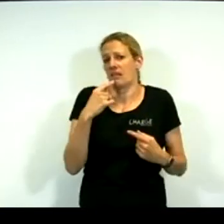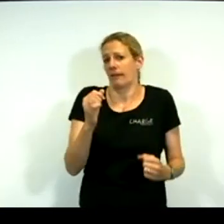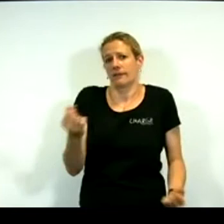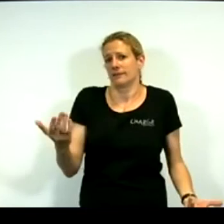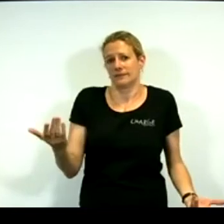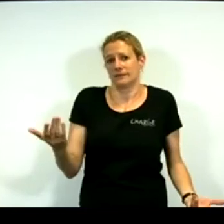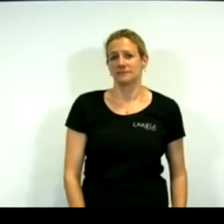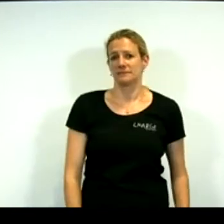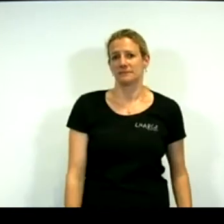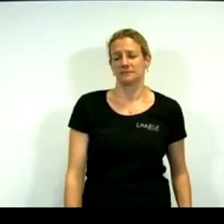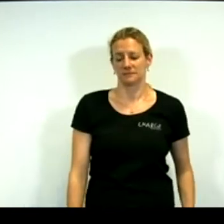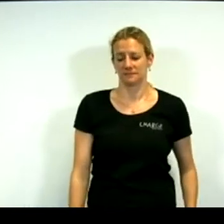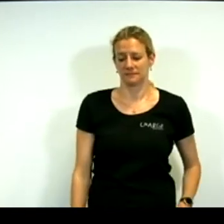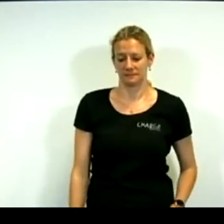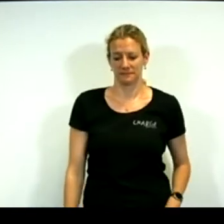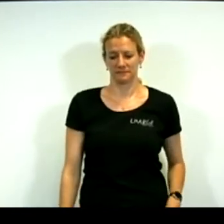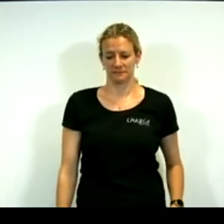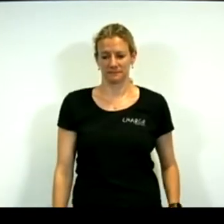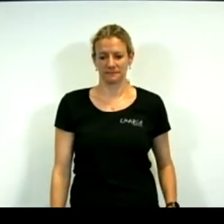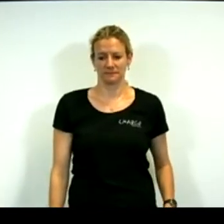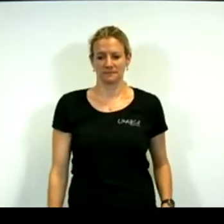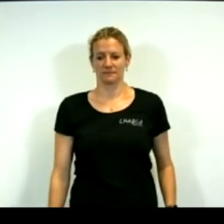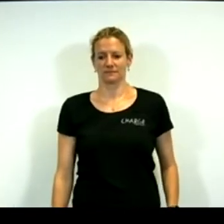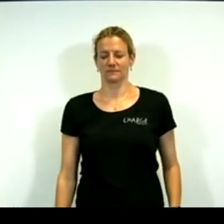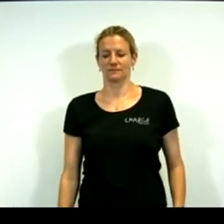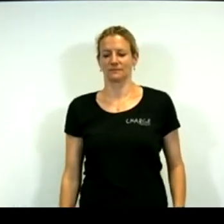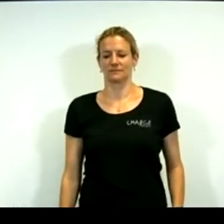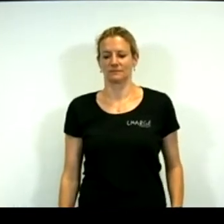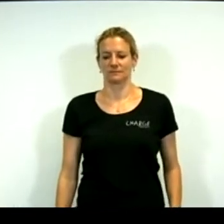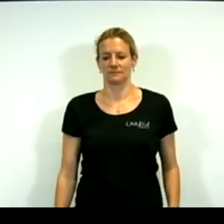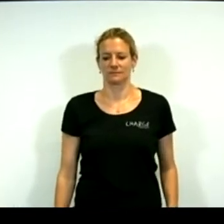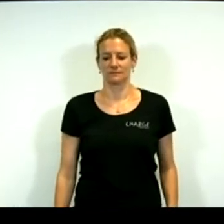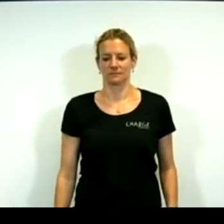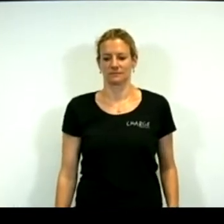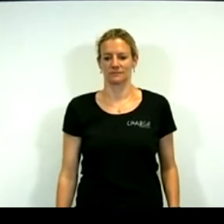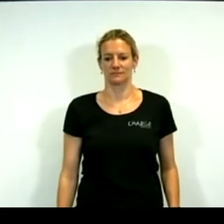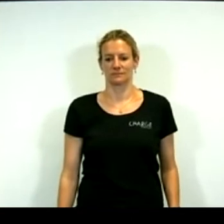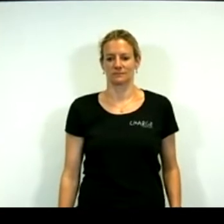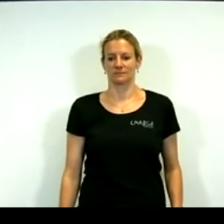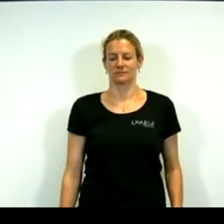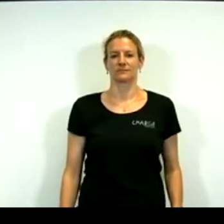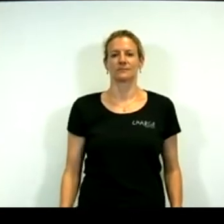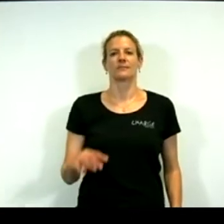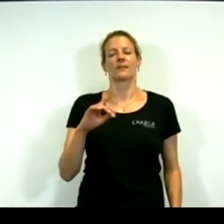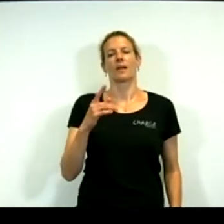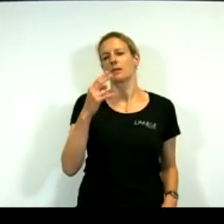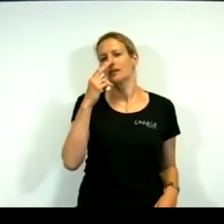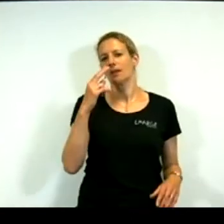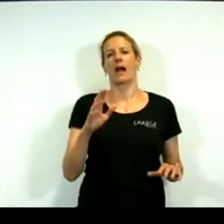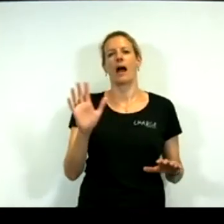I just see somebody from Oberlin House in Potsdam, and I want to say hello because I've got happy memories.